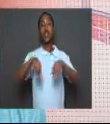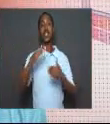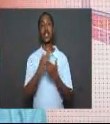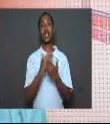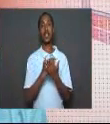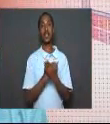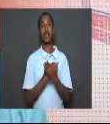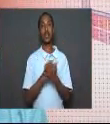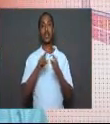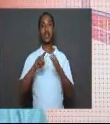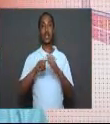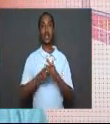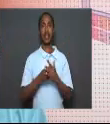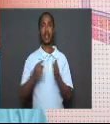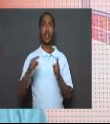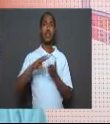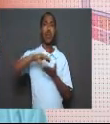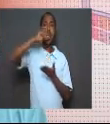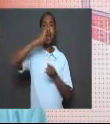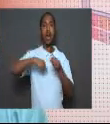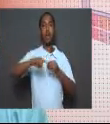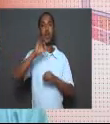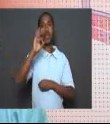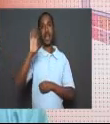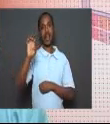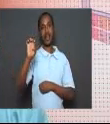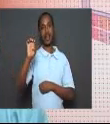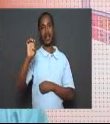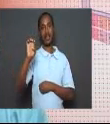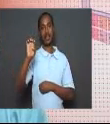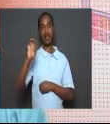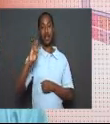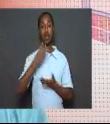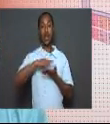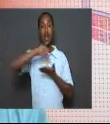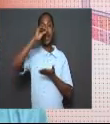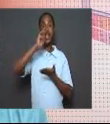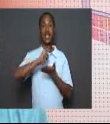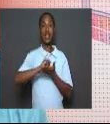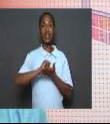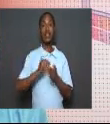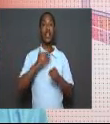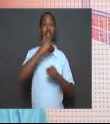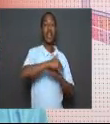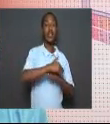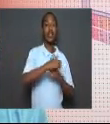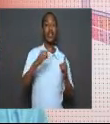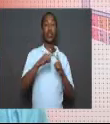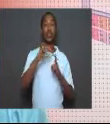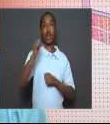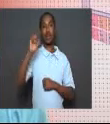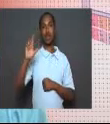In today's lesson, we started to learn about iron. We learned that next